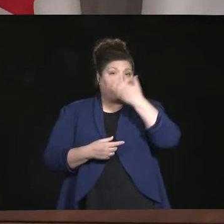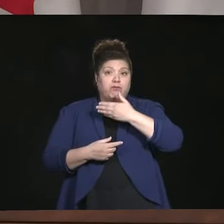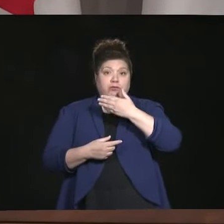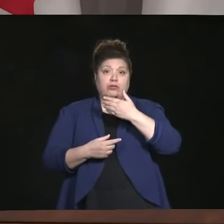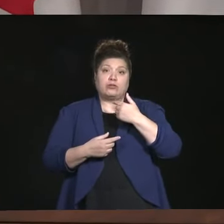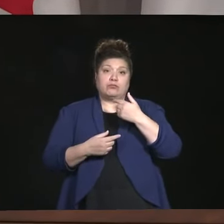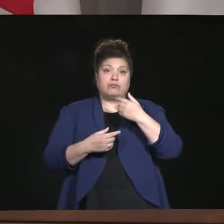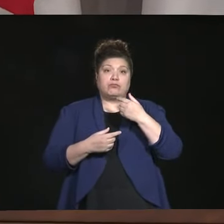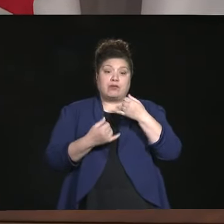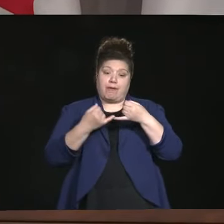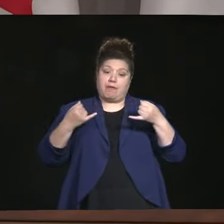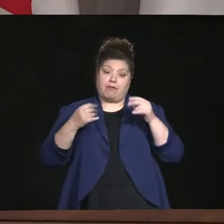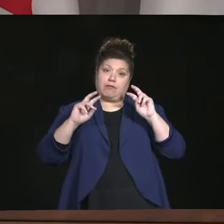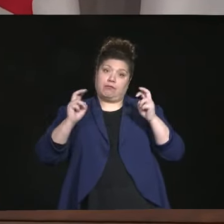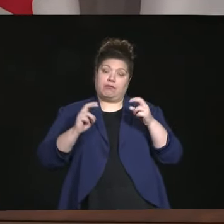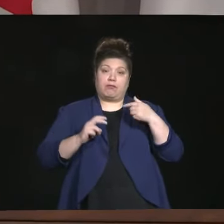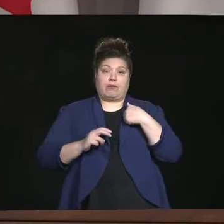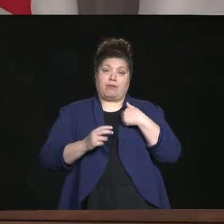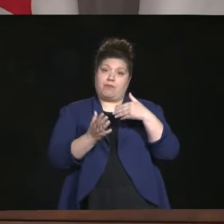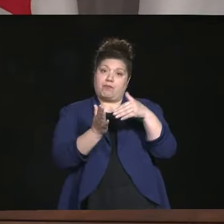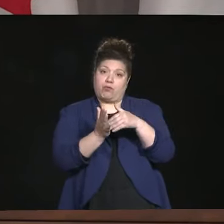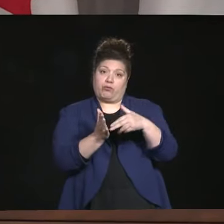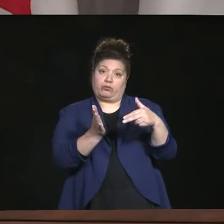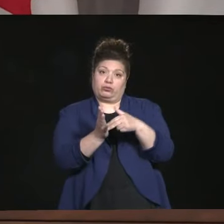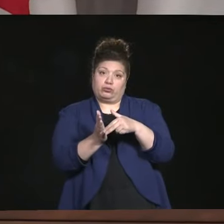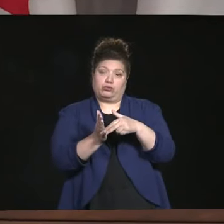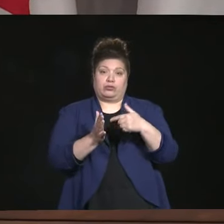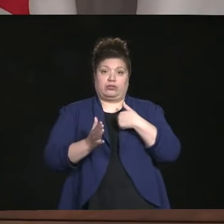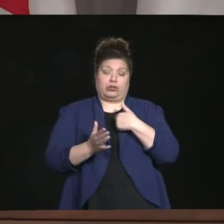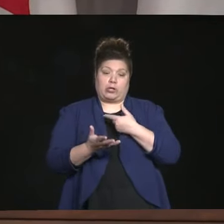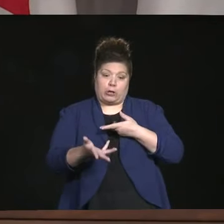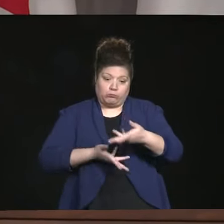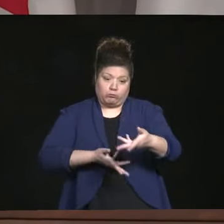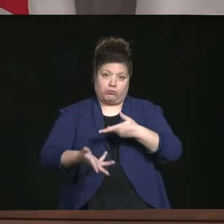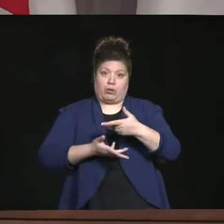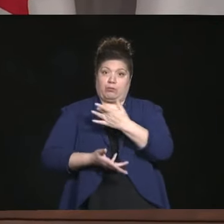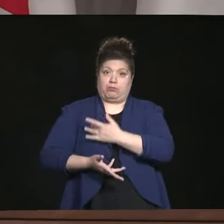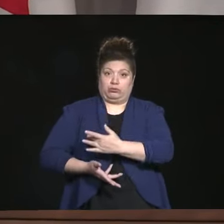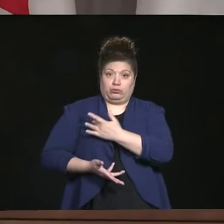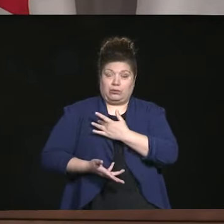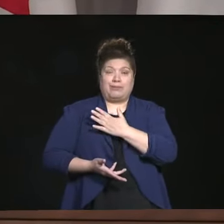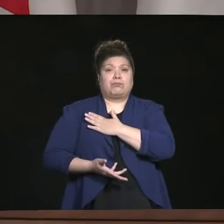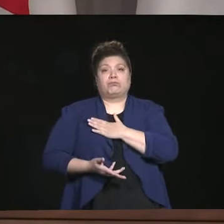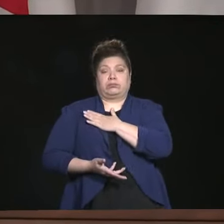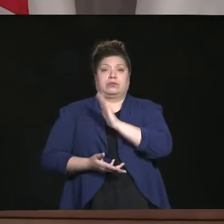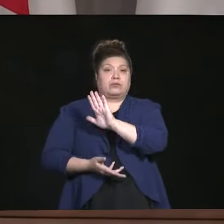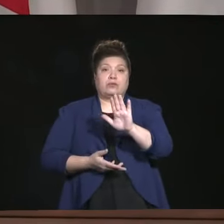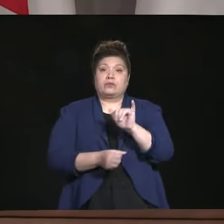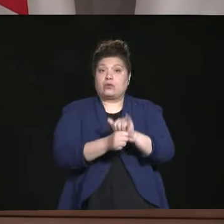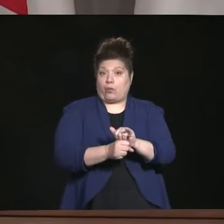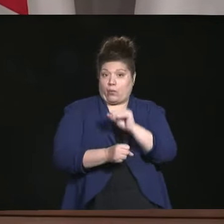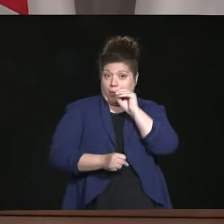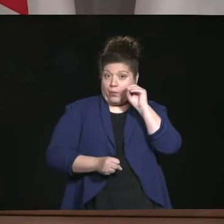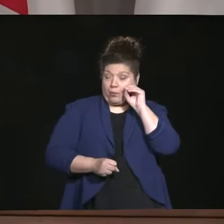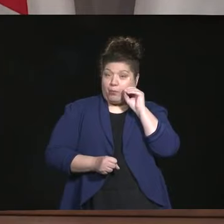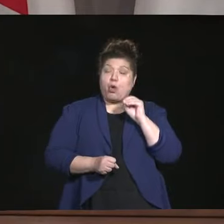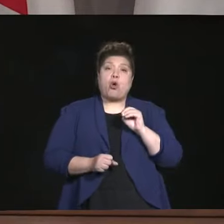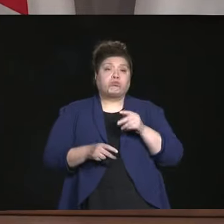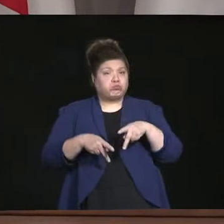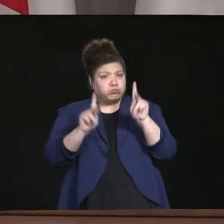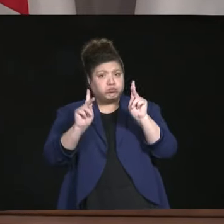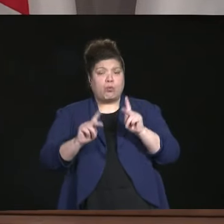system, please stay home. You can go for a walk or a run, but maintain your